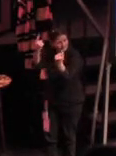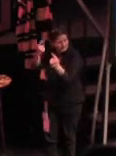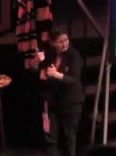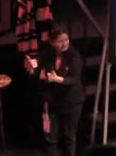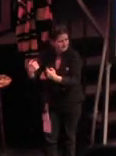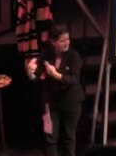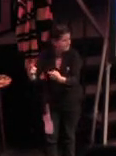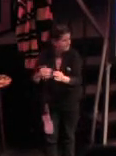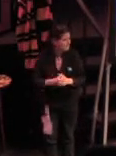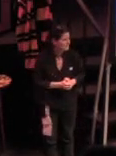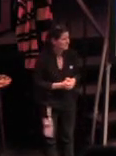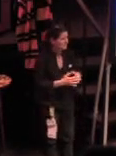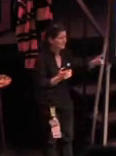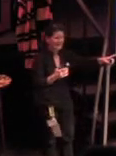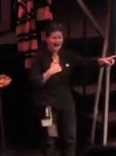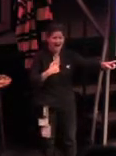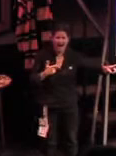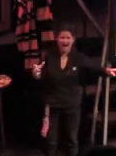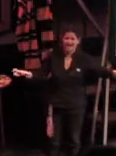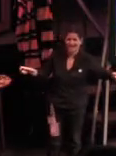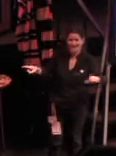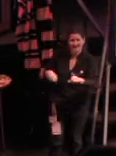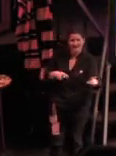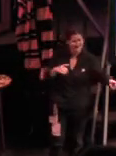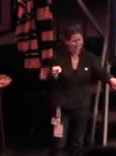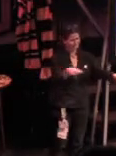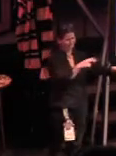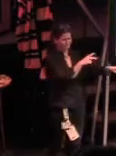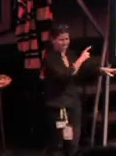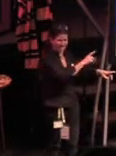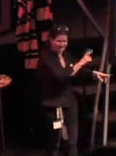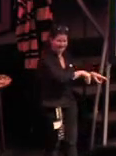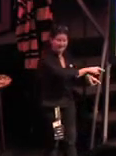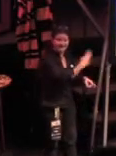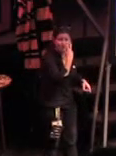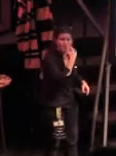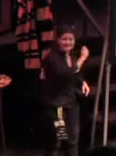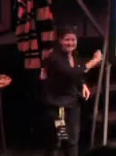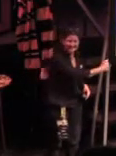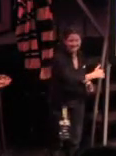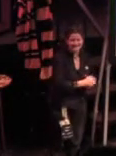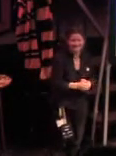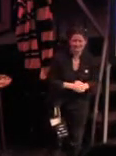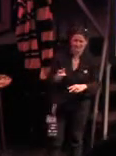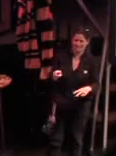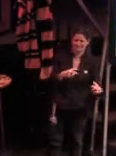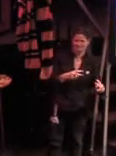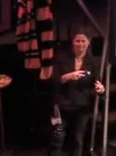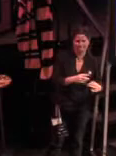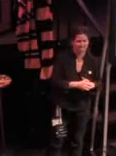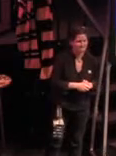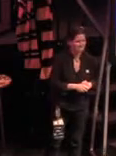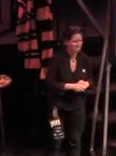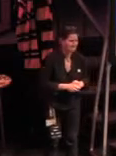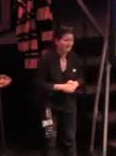I mean, I'm 26. I'm 26. I know some of you are looking at me like, what is she talking about? But I'm old at heart. I've got an old